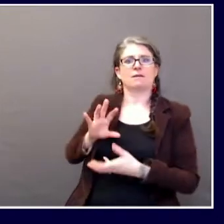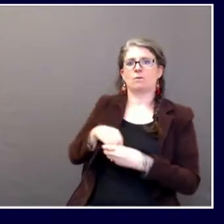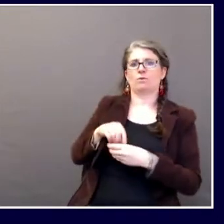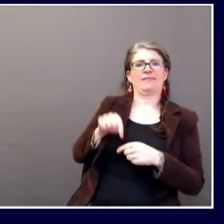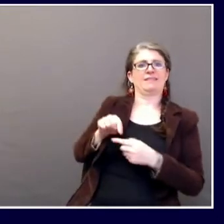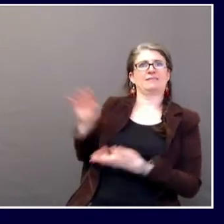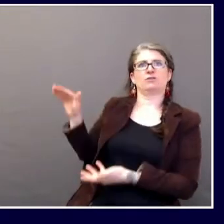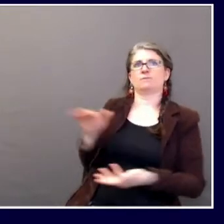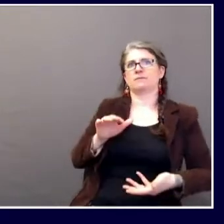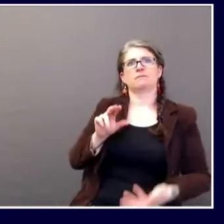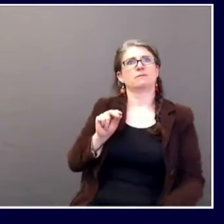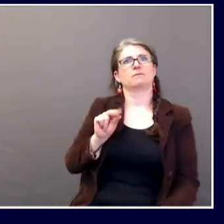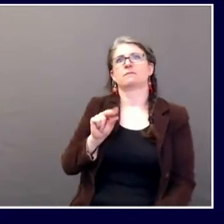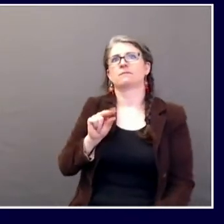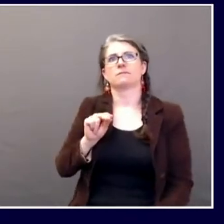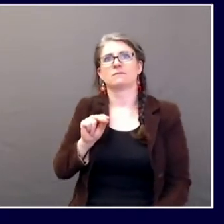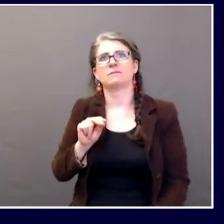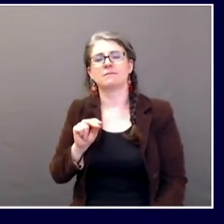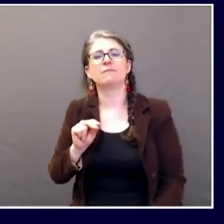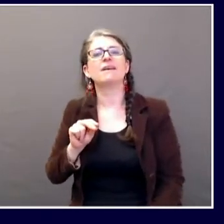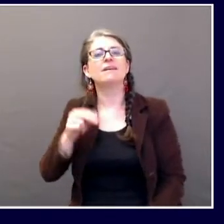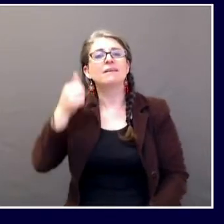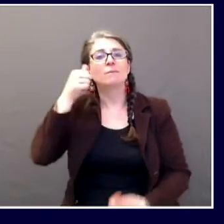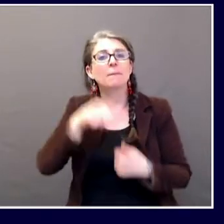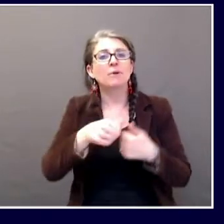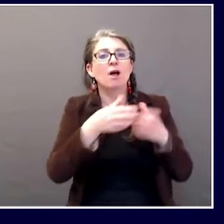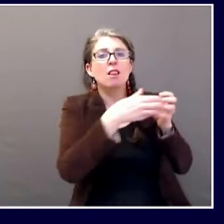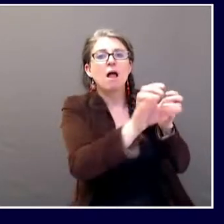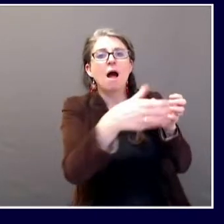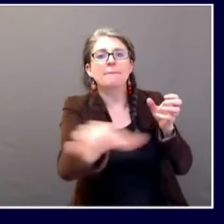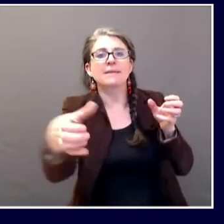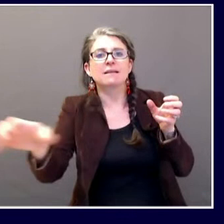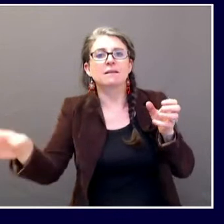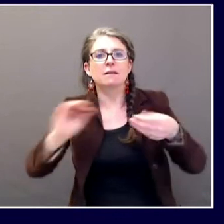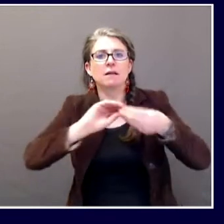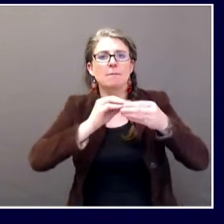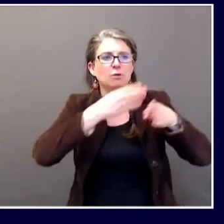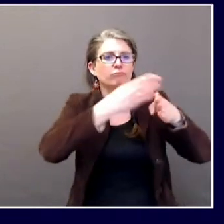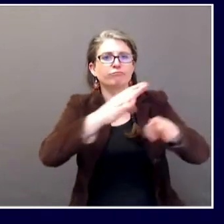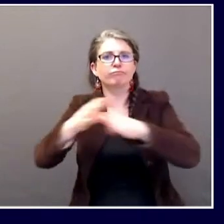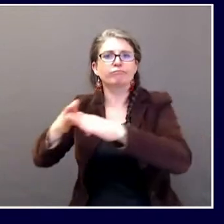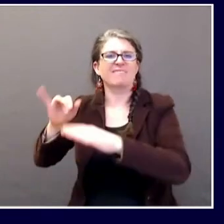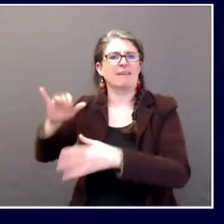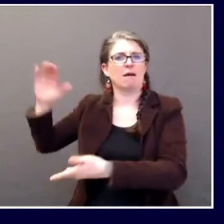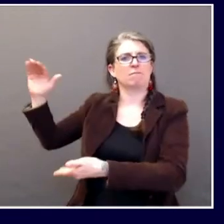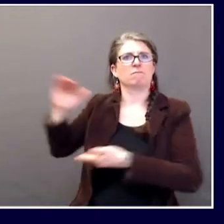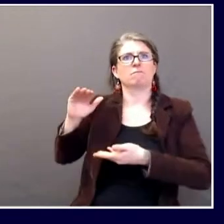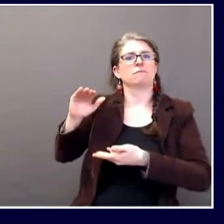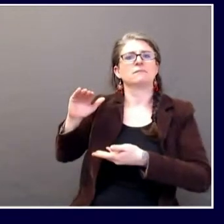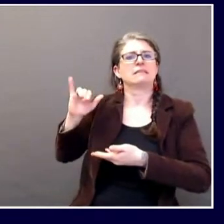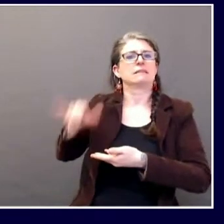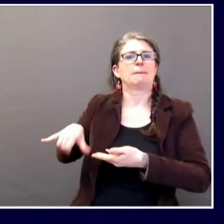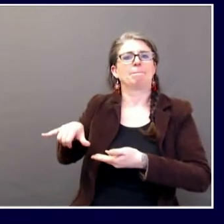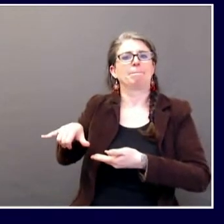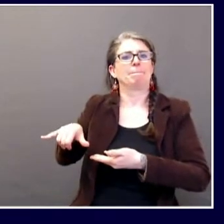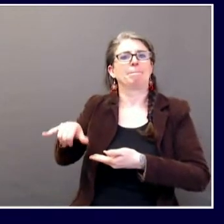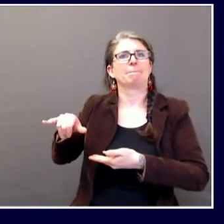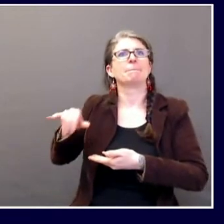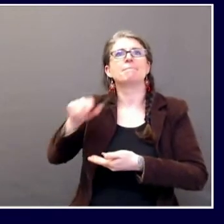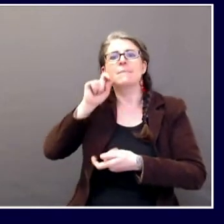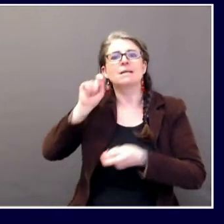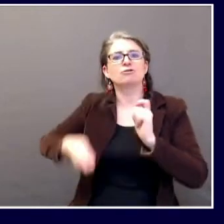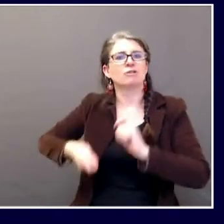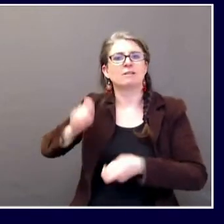that we're sending out to EMS, hospitals, places like that. What that precise number is indexed